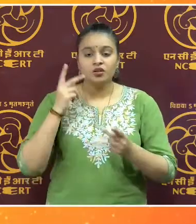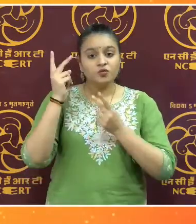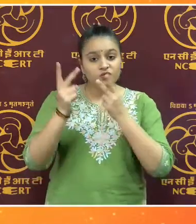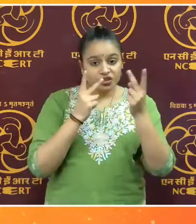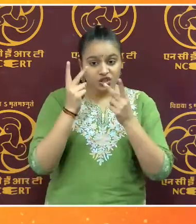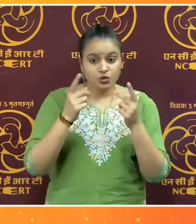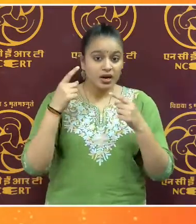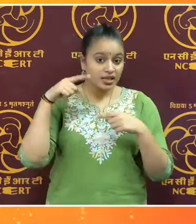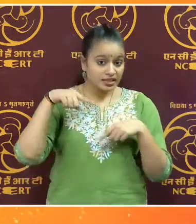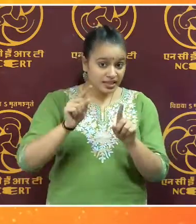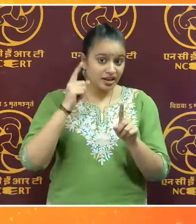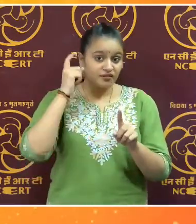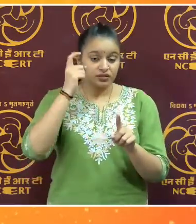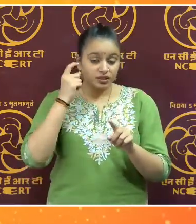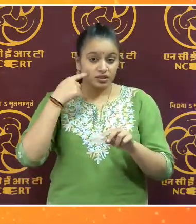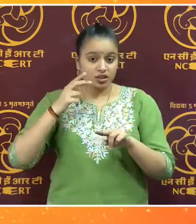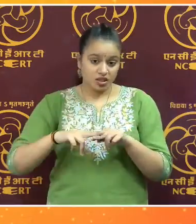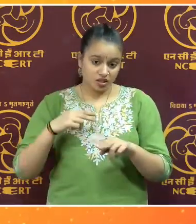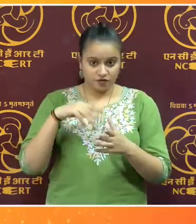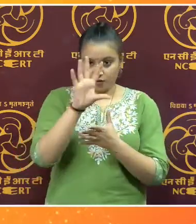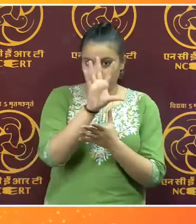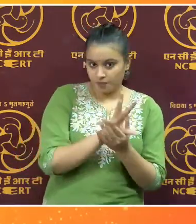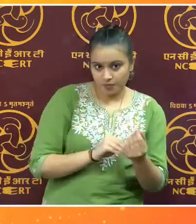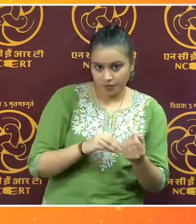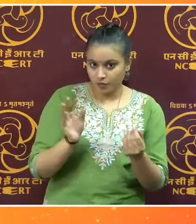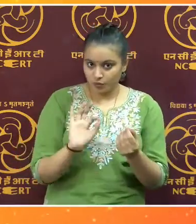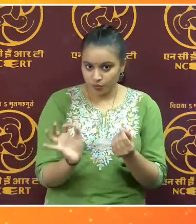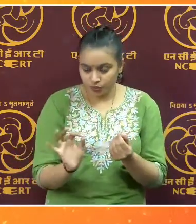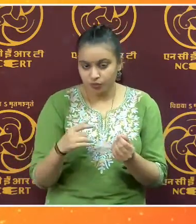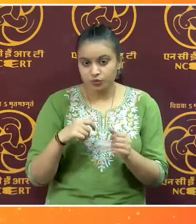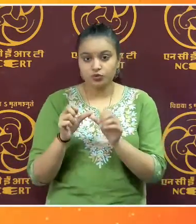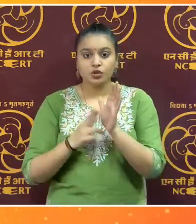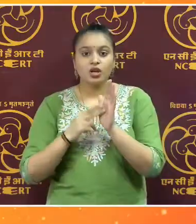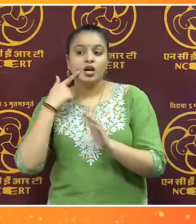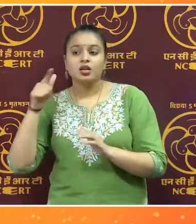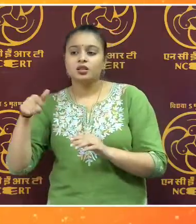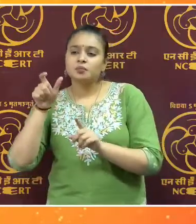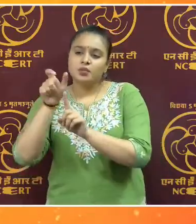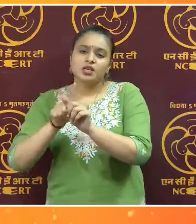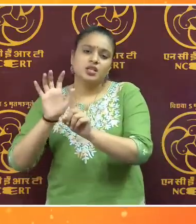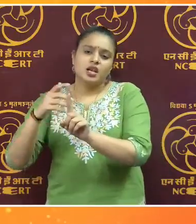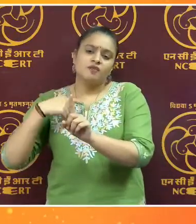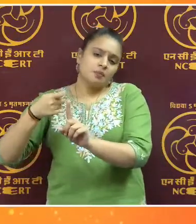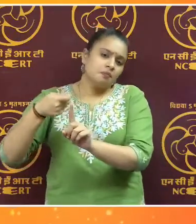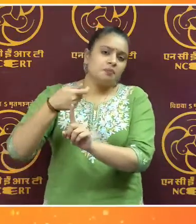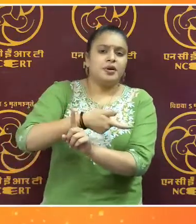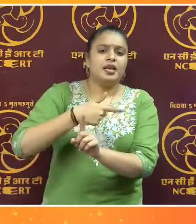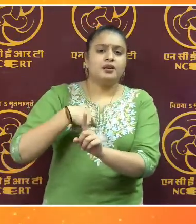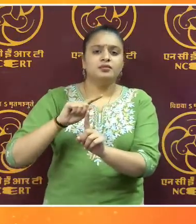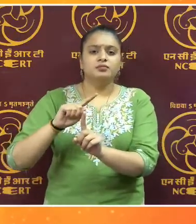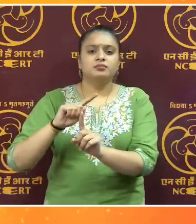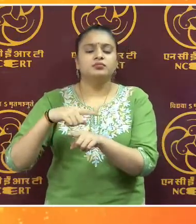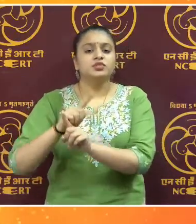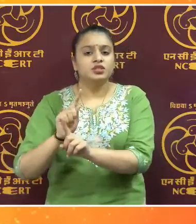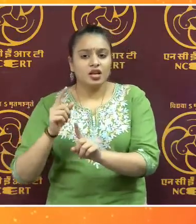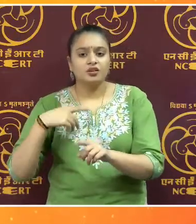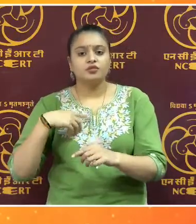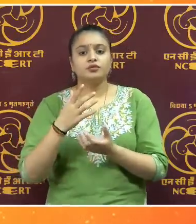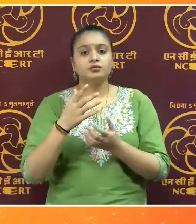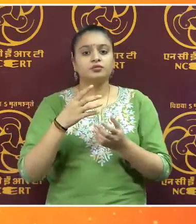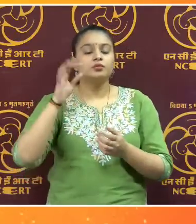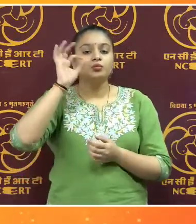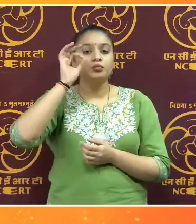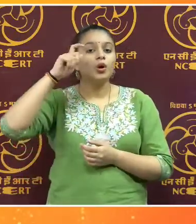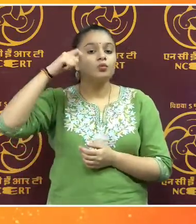he's thinking, if I would not have stolen the money, Mr. Anil is such a person, he would have given me money in the morning and would have told me to go and